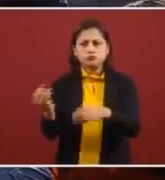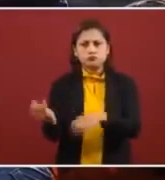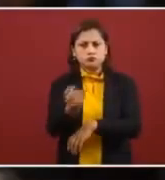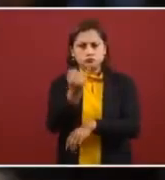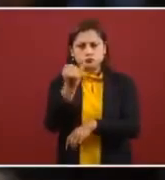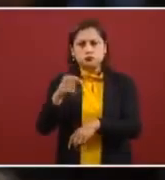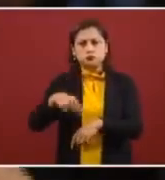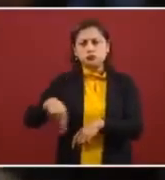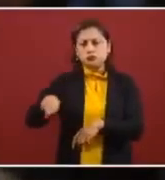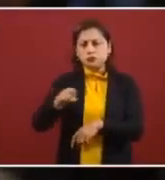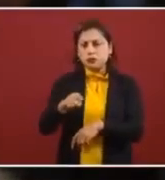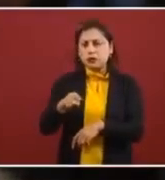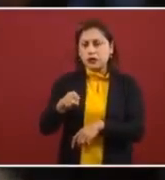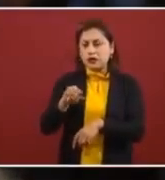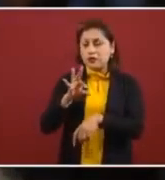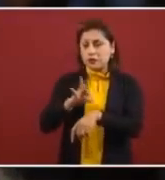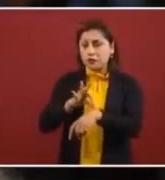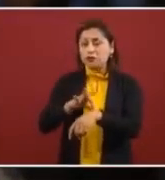There's